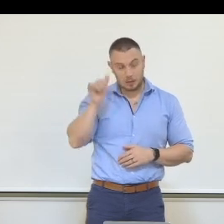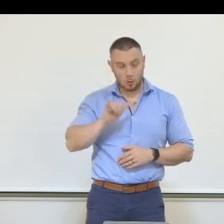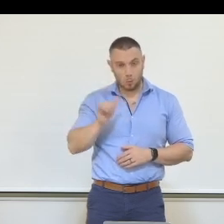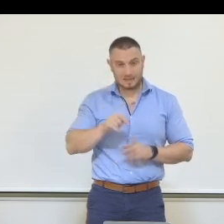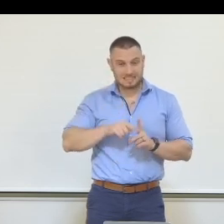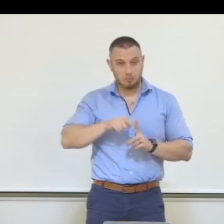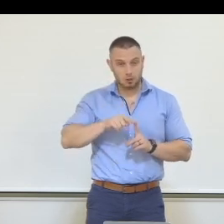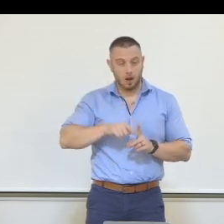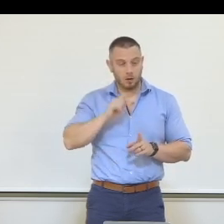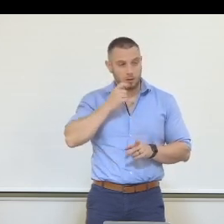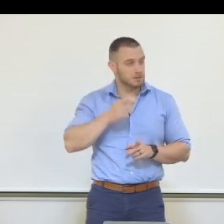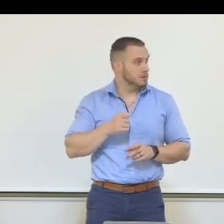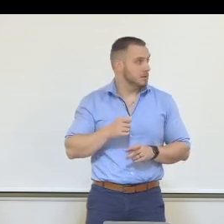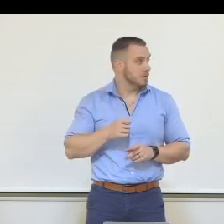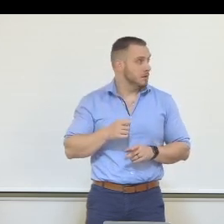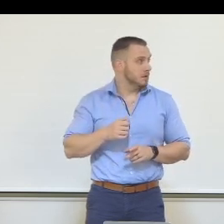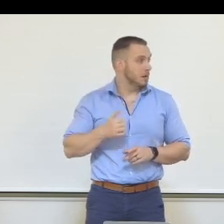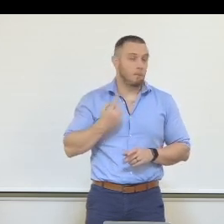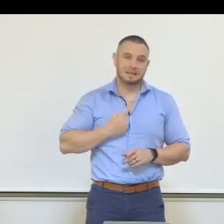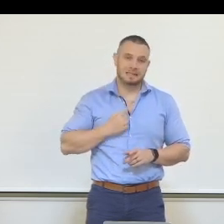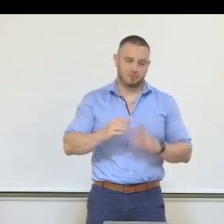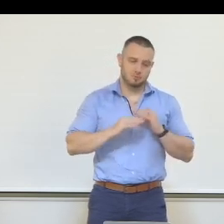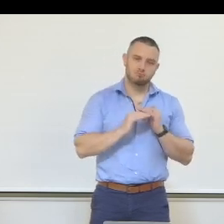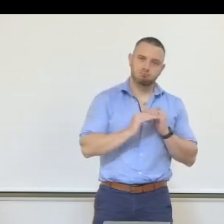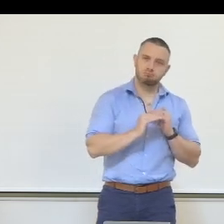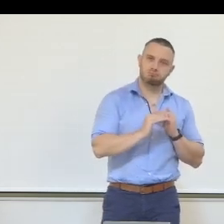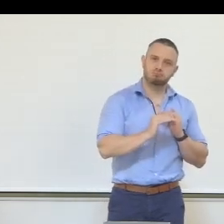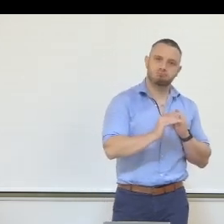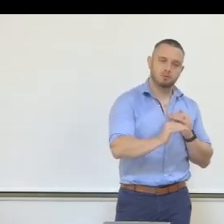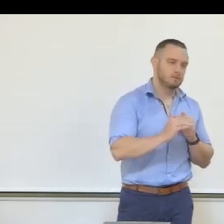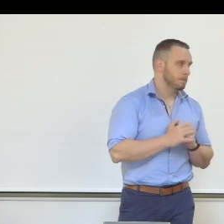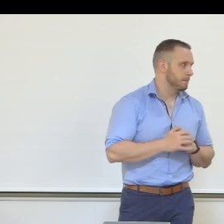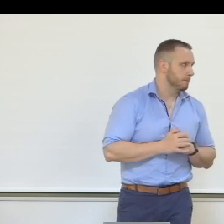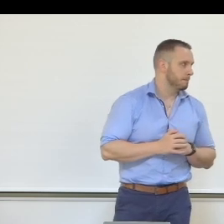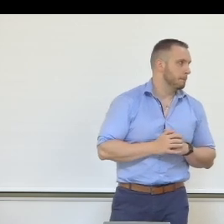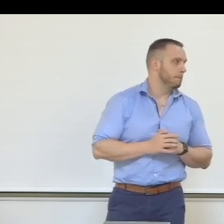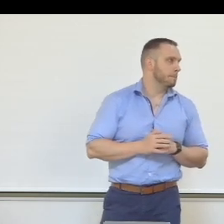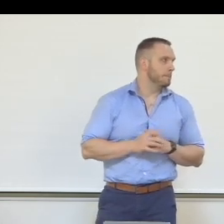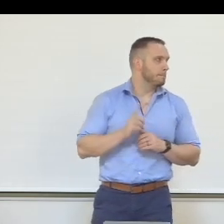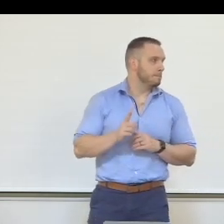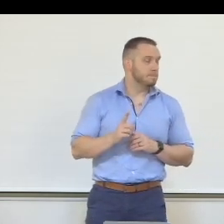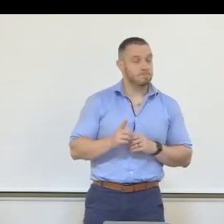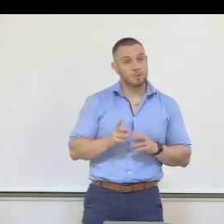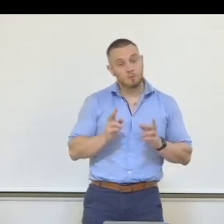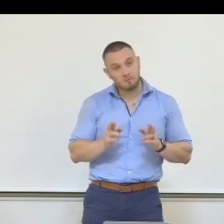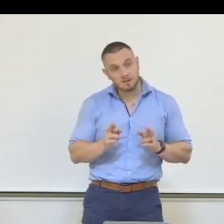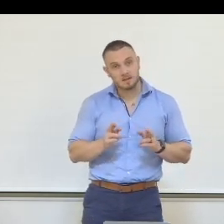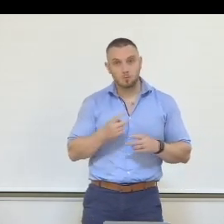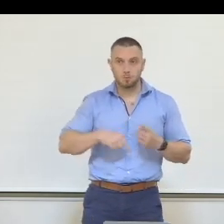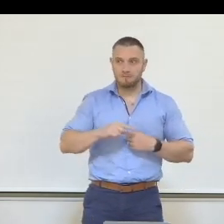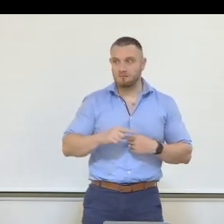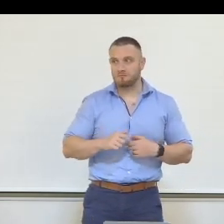each time, and on my side, it was quite stable, I can tell you. But so hopefully we are